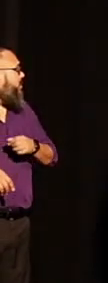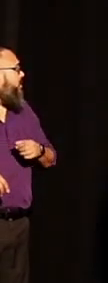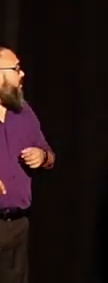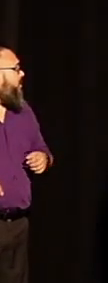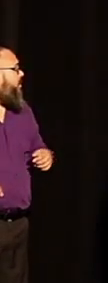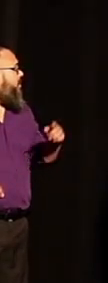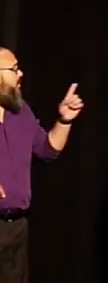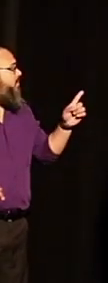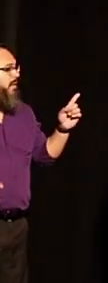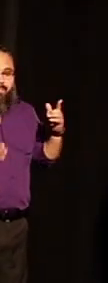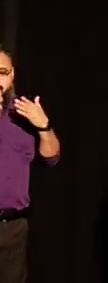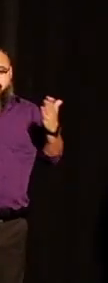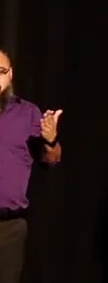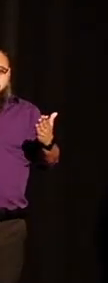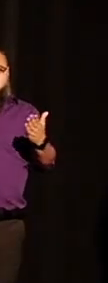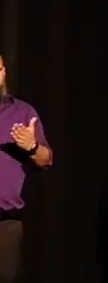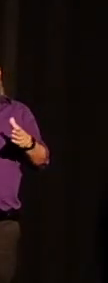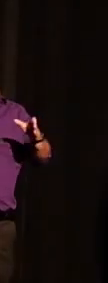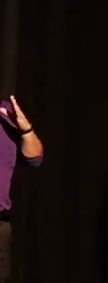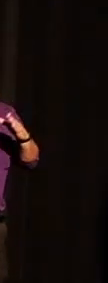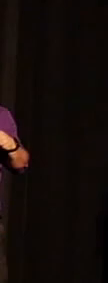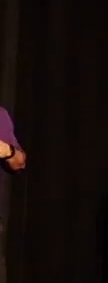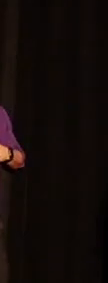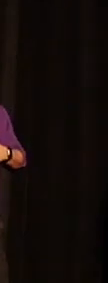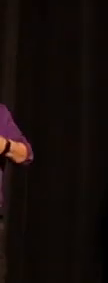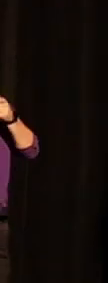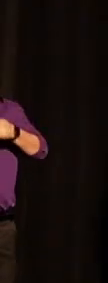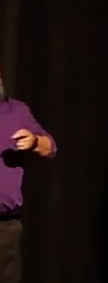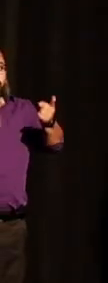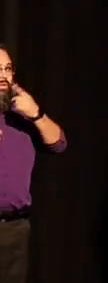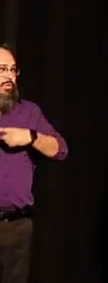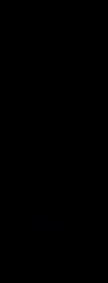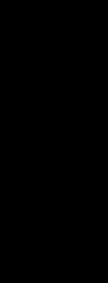do, and if you have any questions, please ask them.